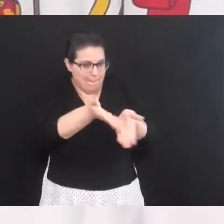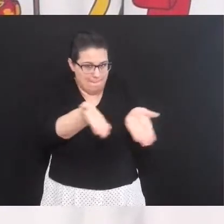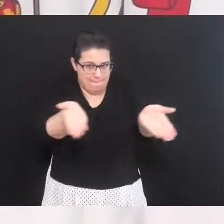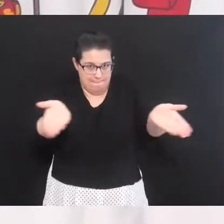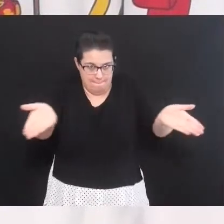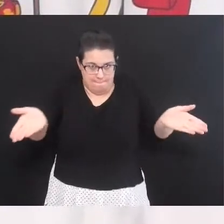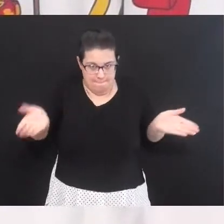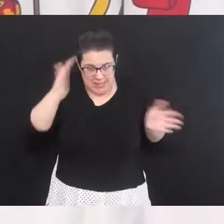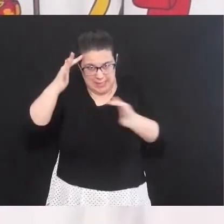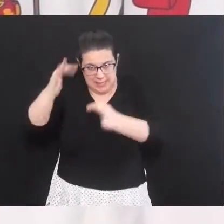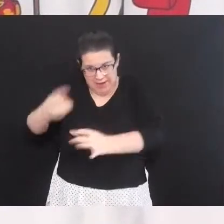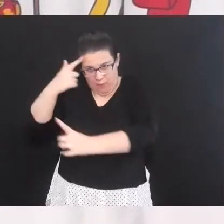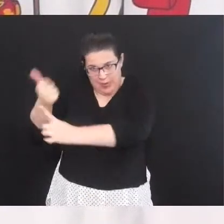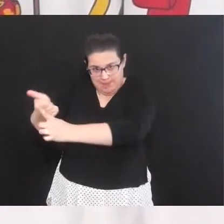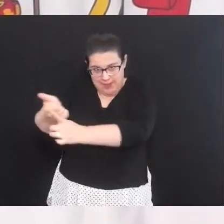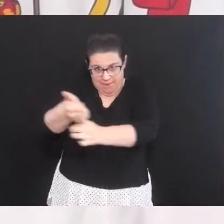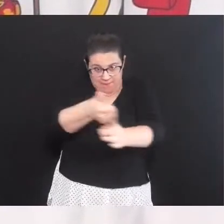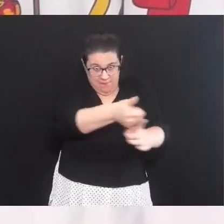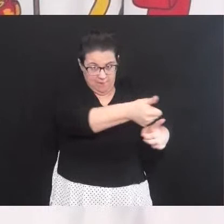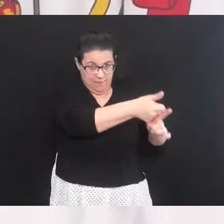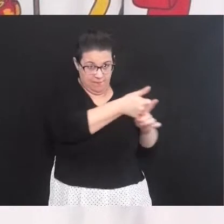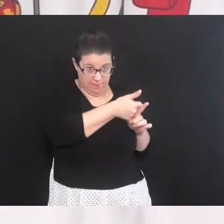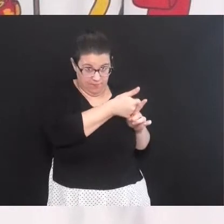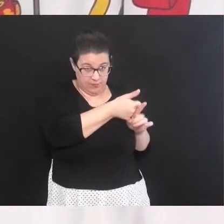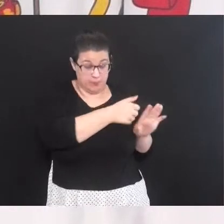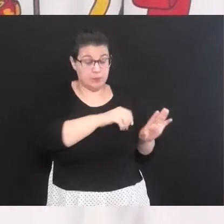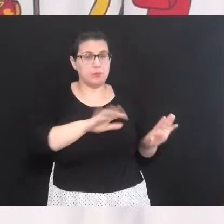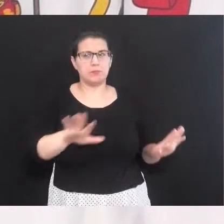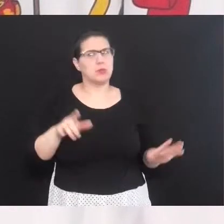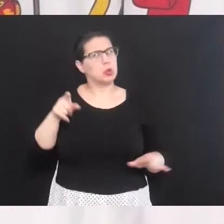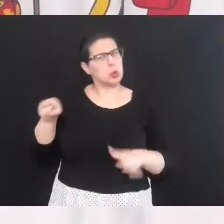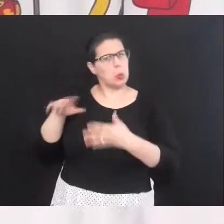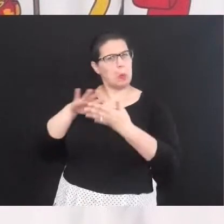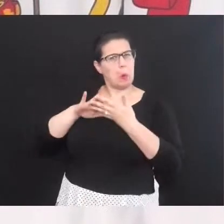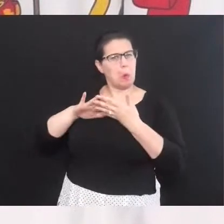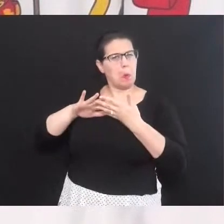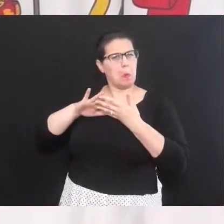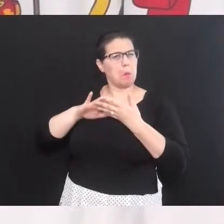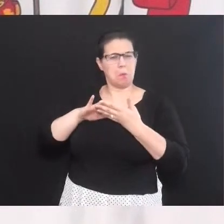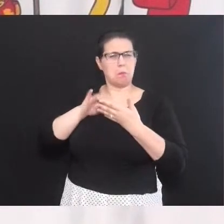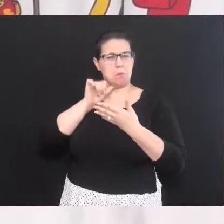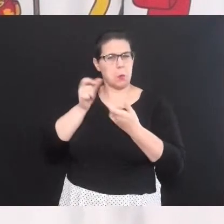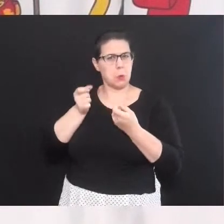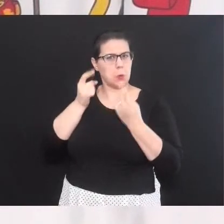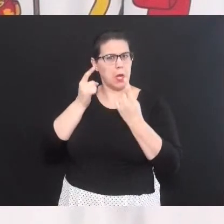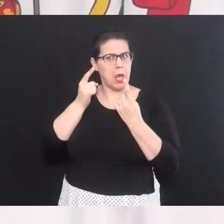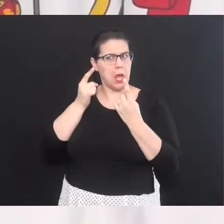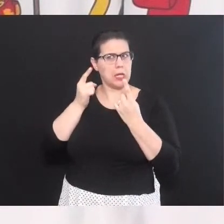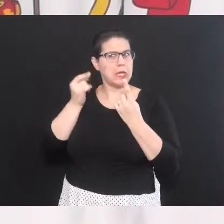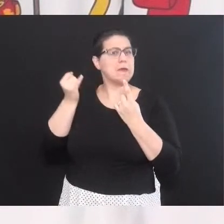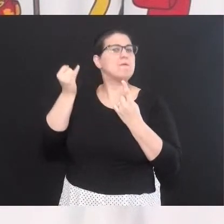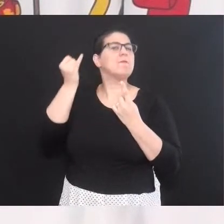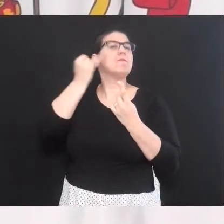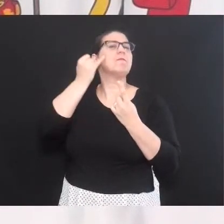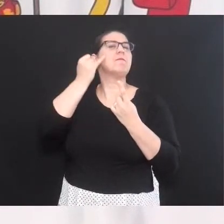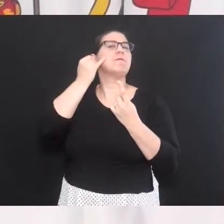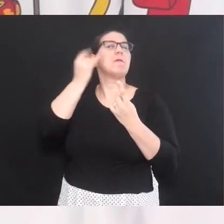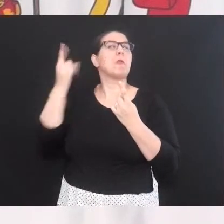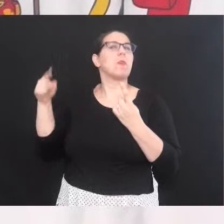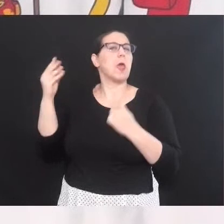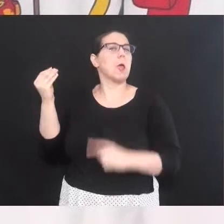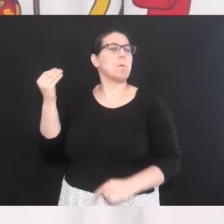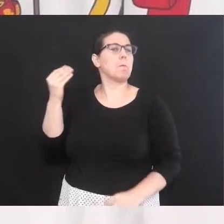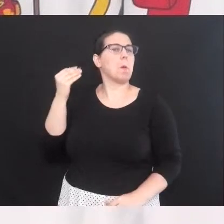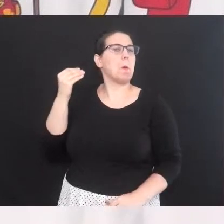Now, I don't really understand what you're saying about, them whispering to me,